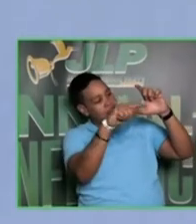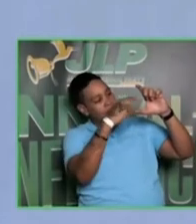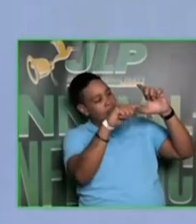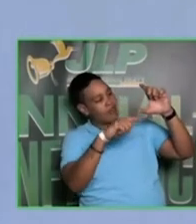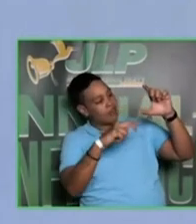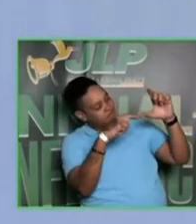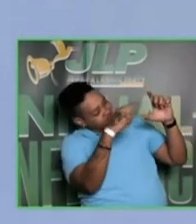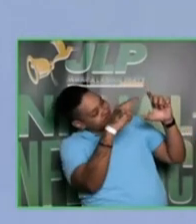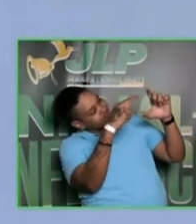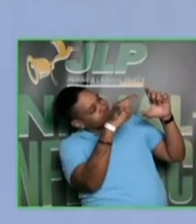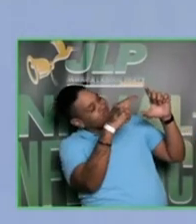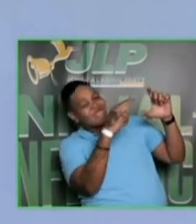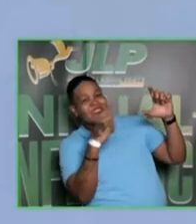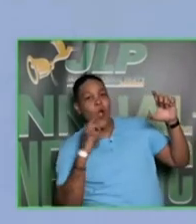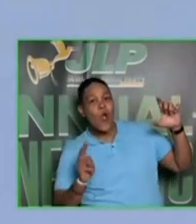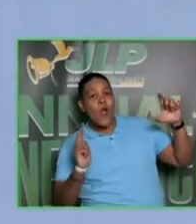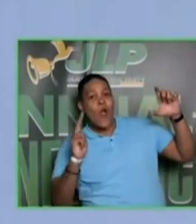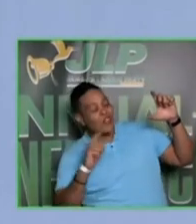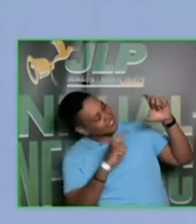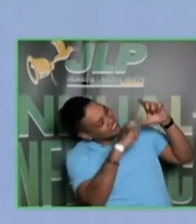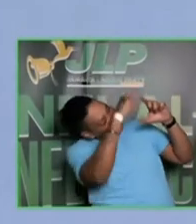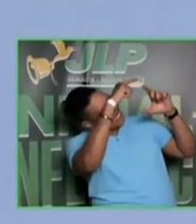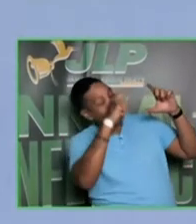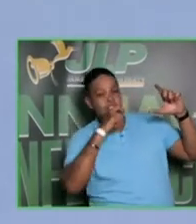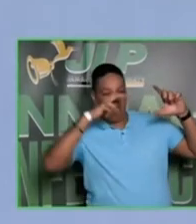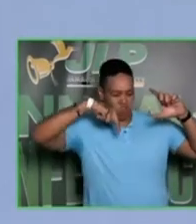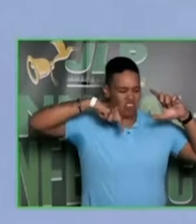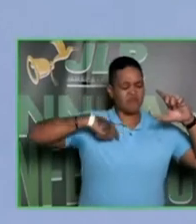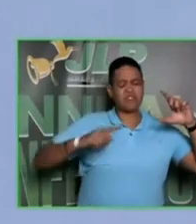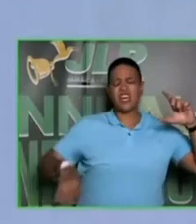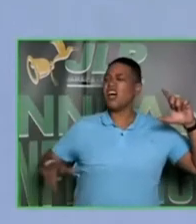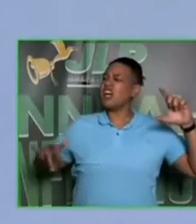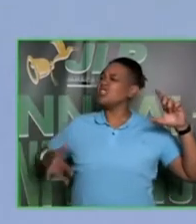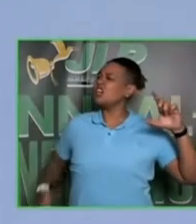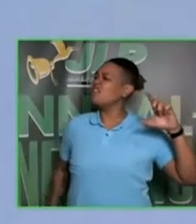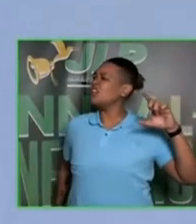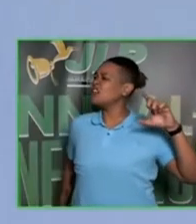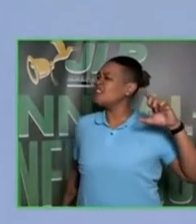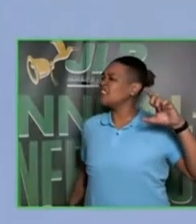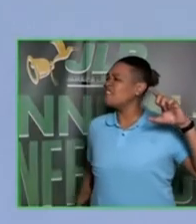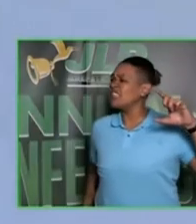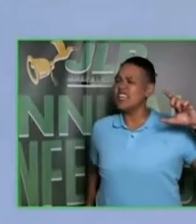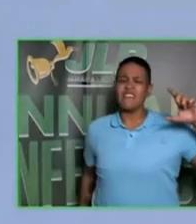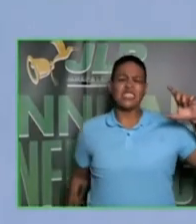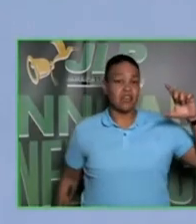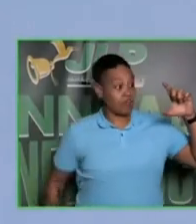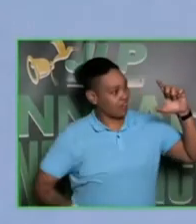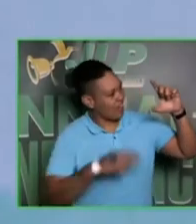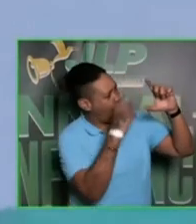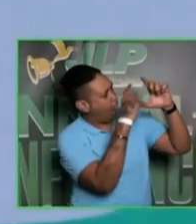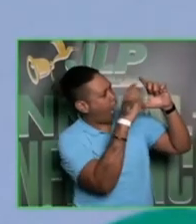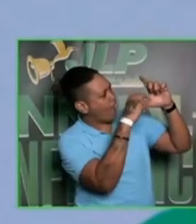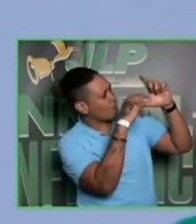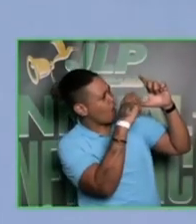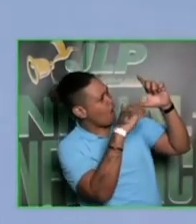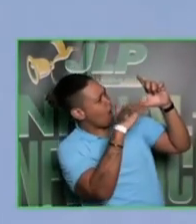optimistic, positive, prospecting, that the glass is half full, then you are looking